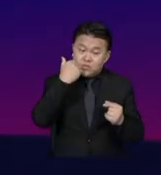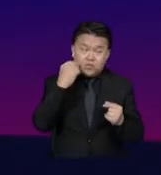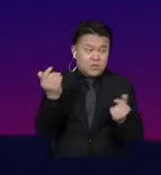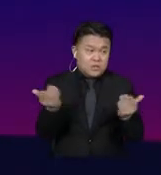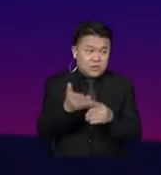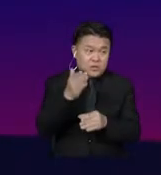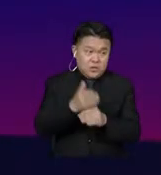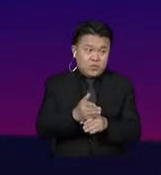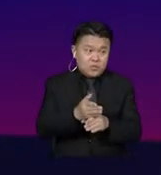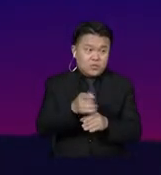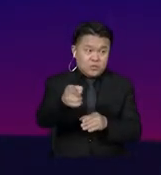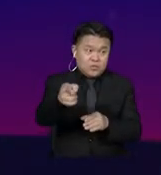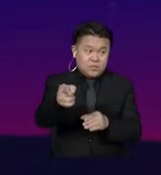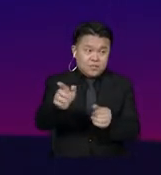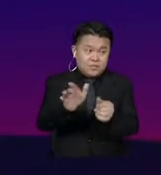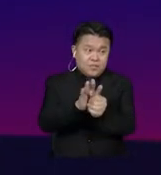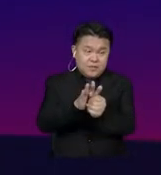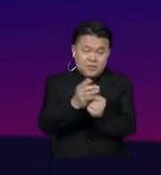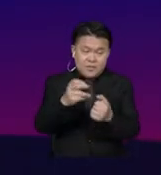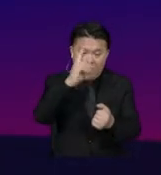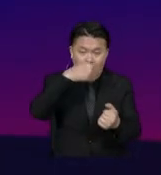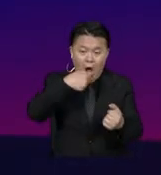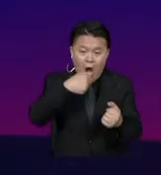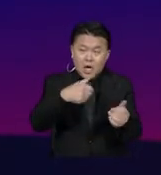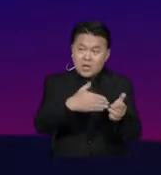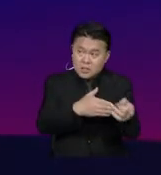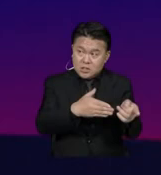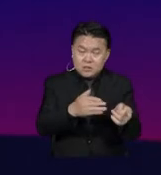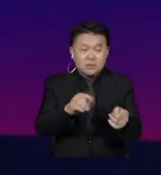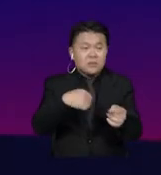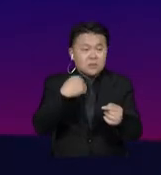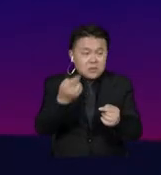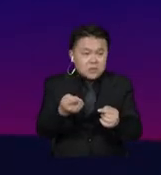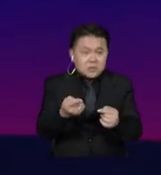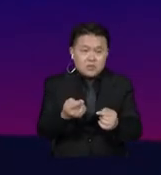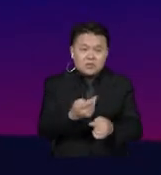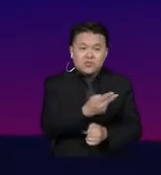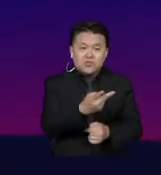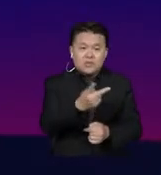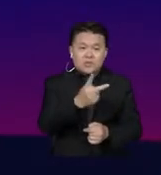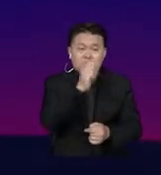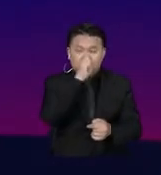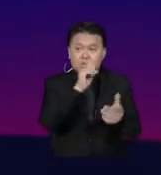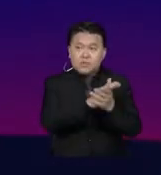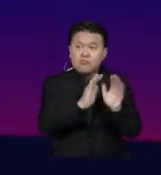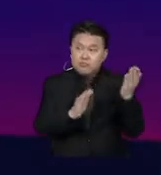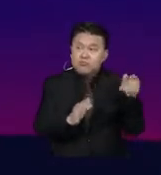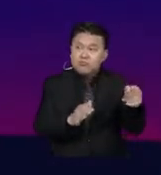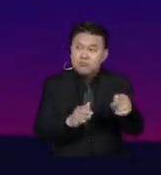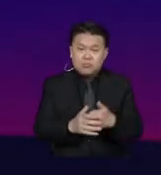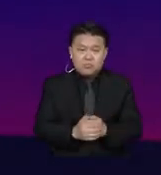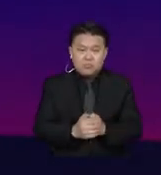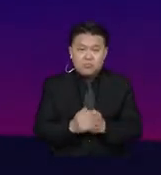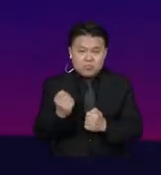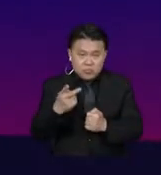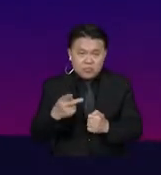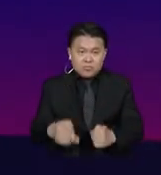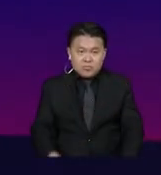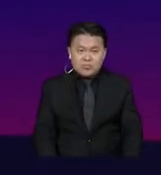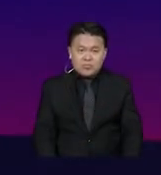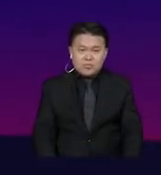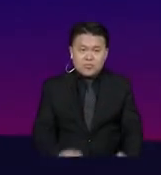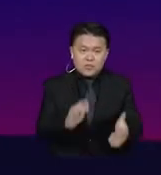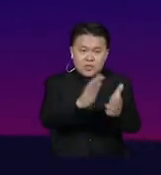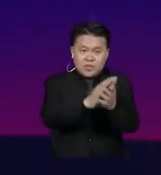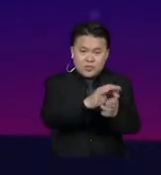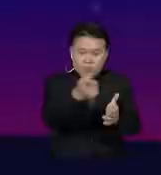senator. And it ends up they became very good friends. Mm. And they became friends with, all their friends became friends. And now